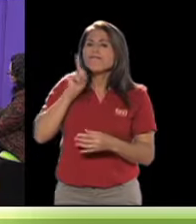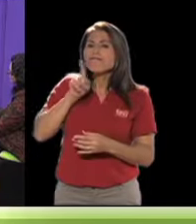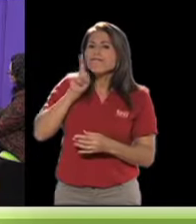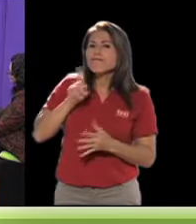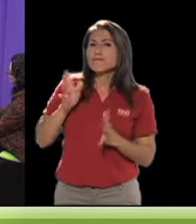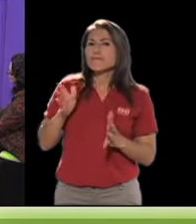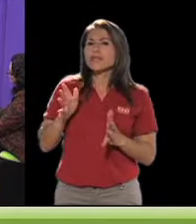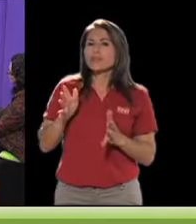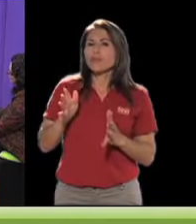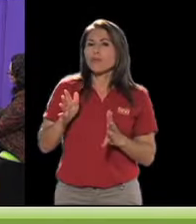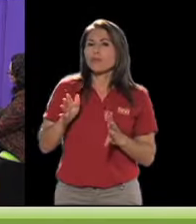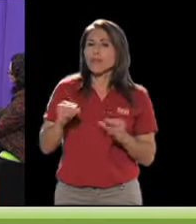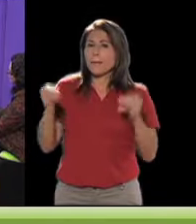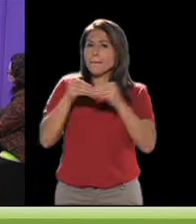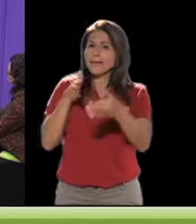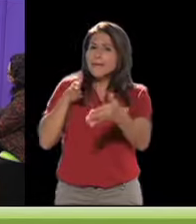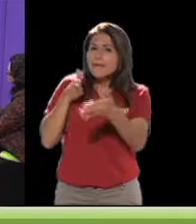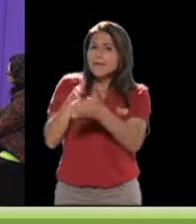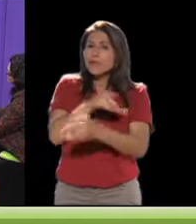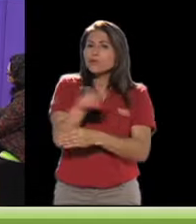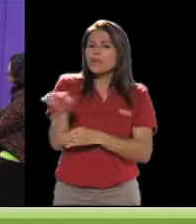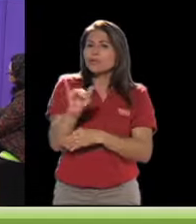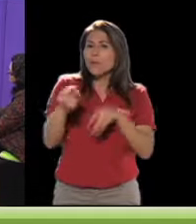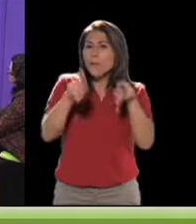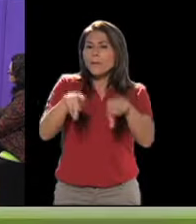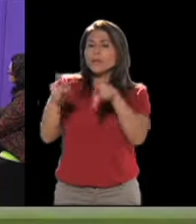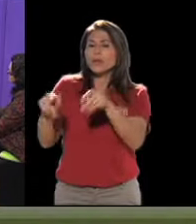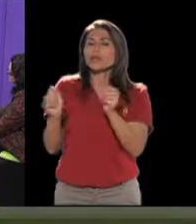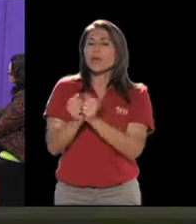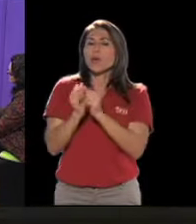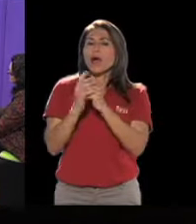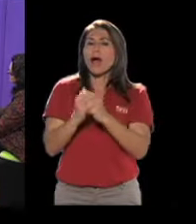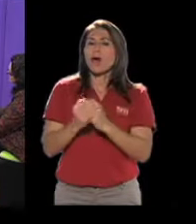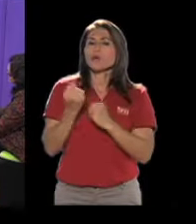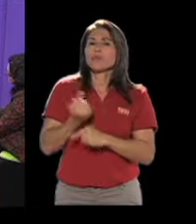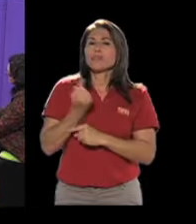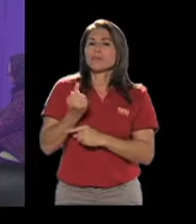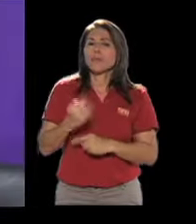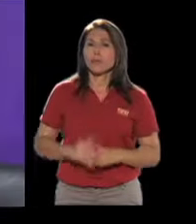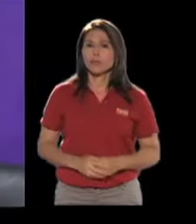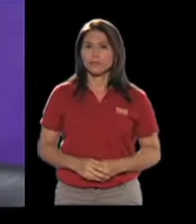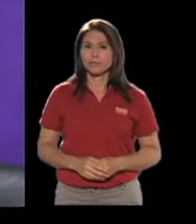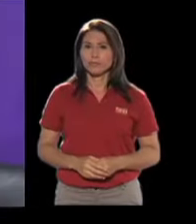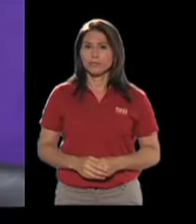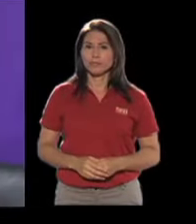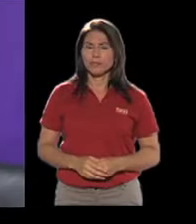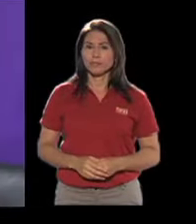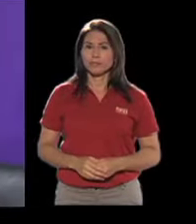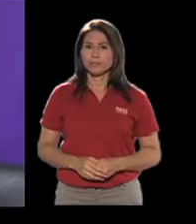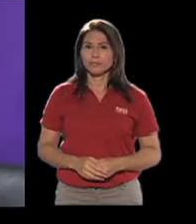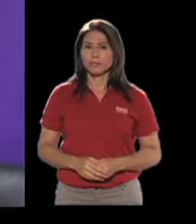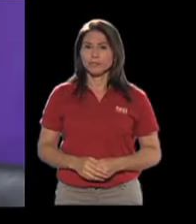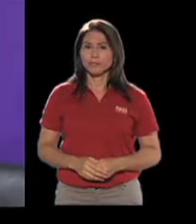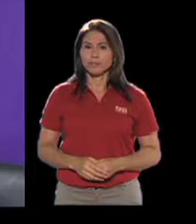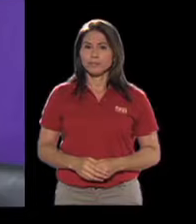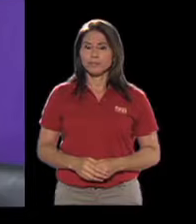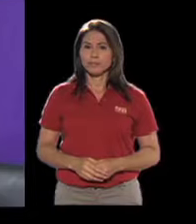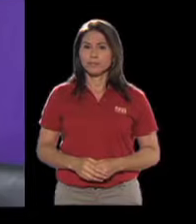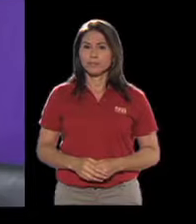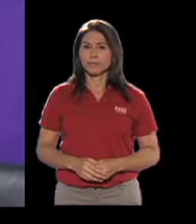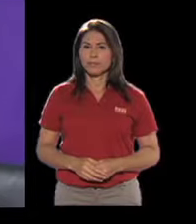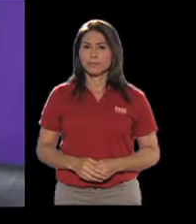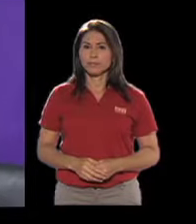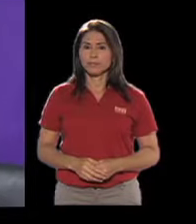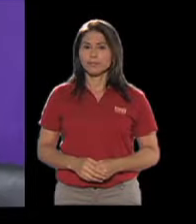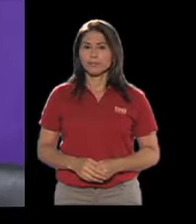cuál es el que más los afecta a ustedes, verdad, como personas con autismo? Is the main myth that affects people with autism?